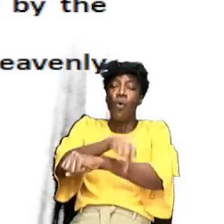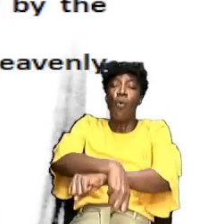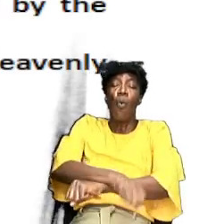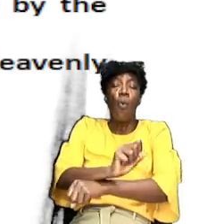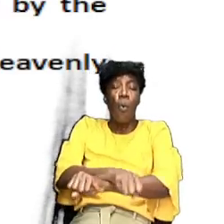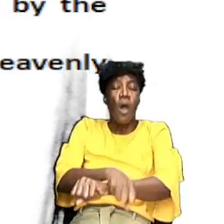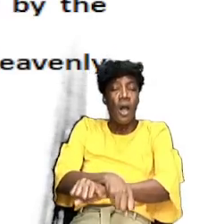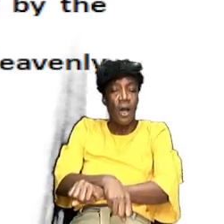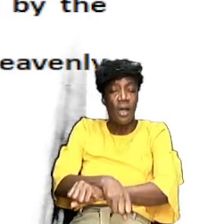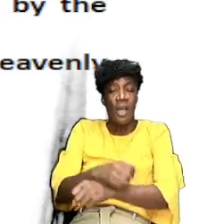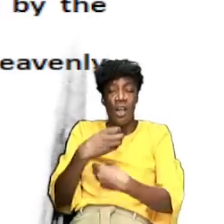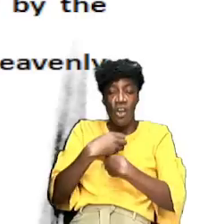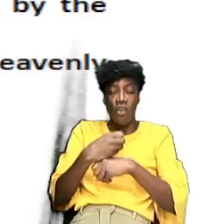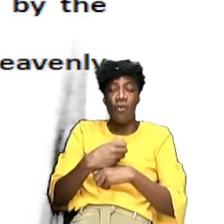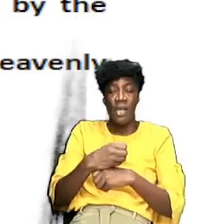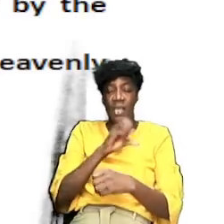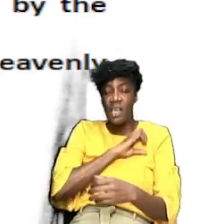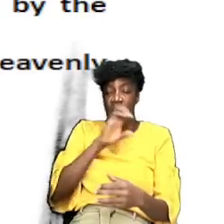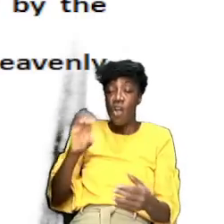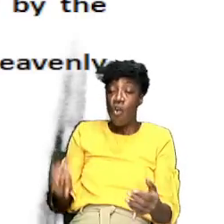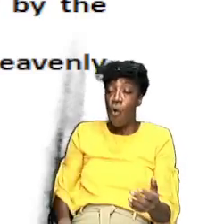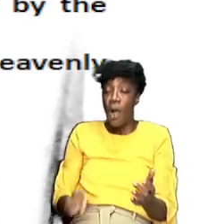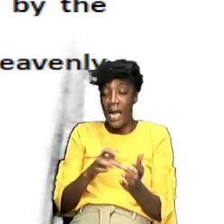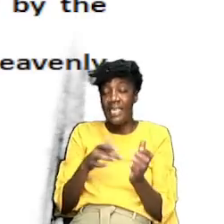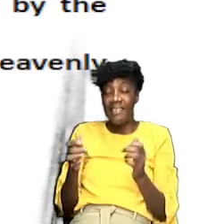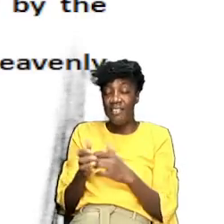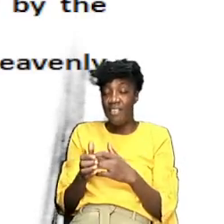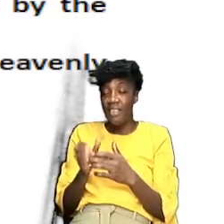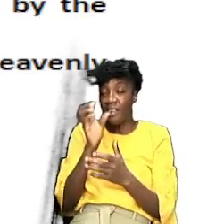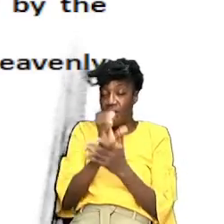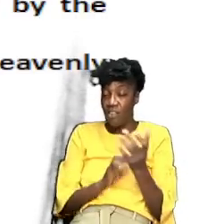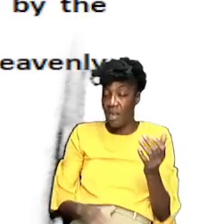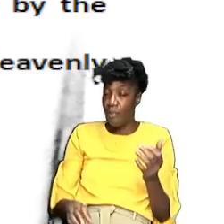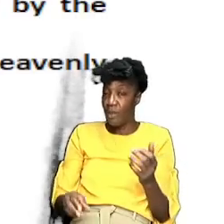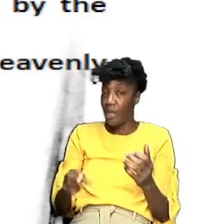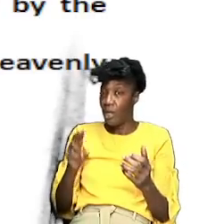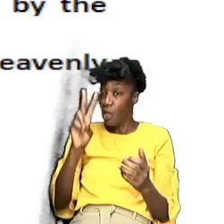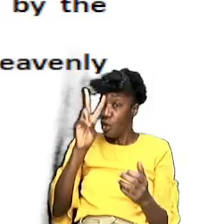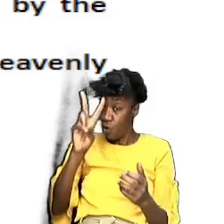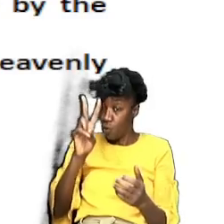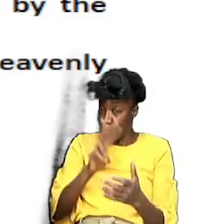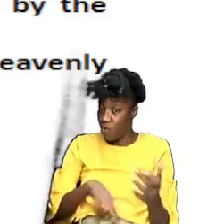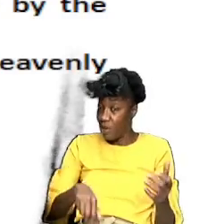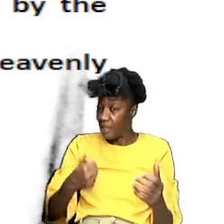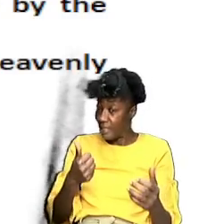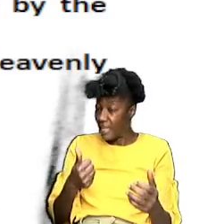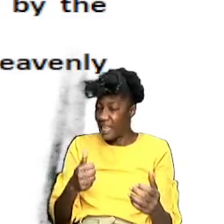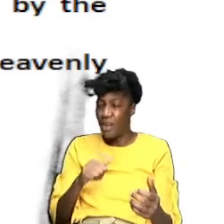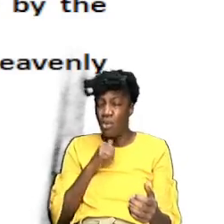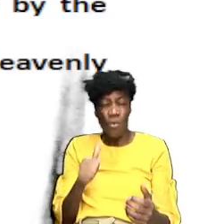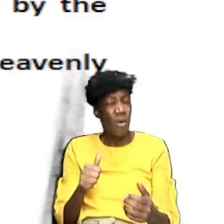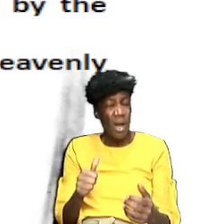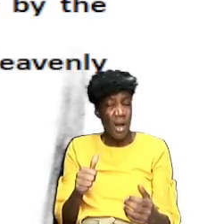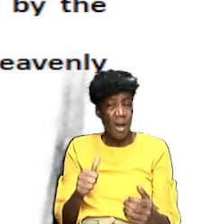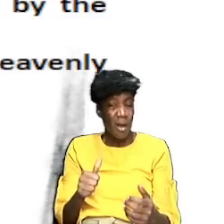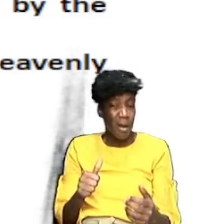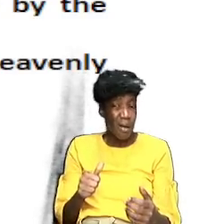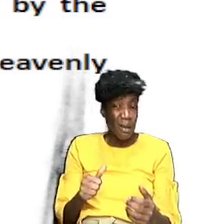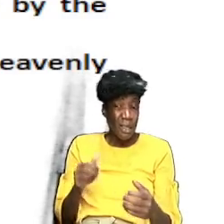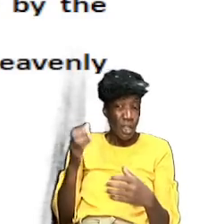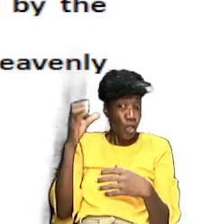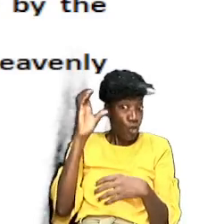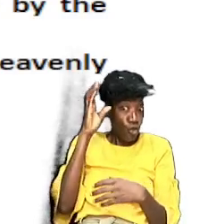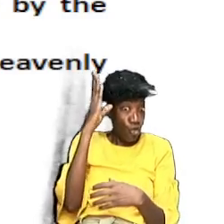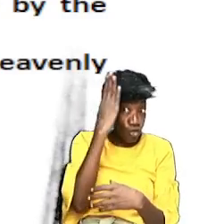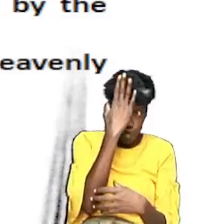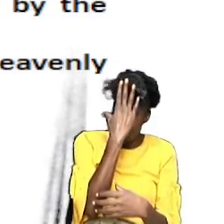created in Christ Jesus, according to Ephesians chapter 2 and verse 10. It says we are no longer foreigners and strangers, but fellow